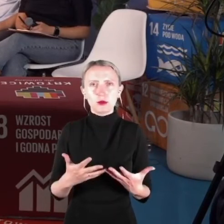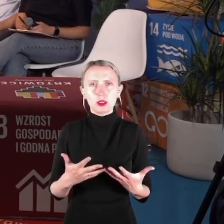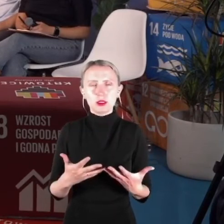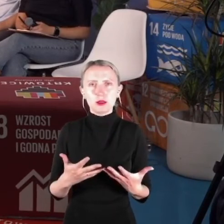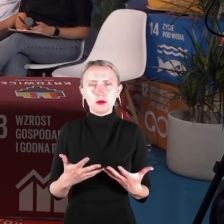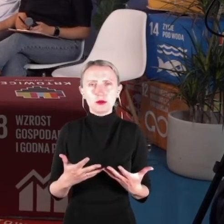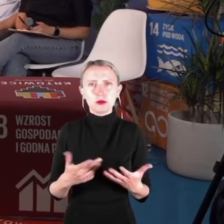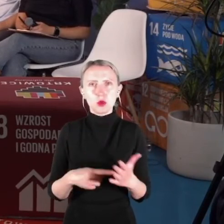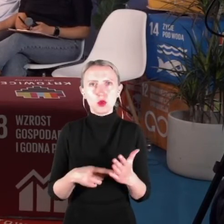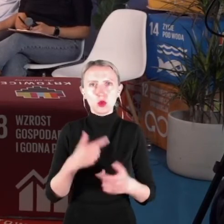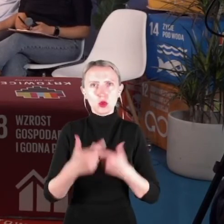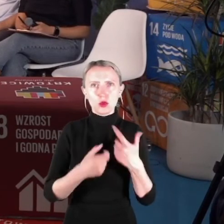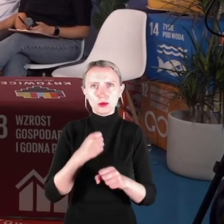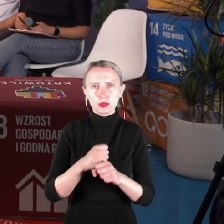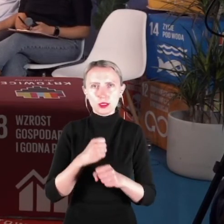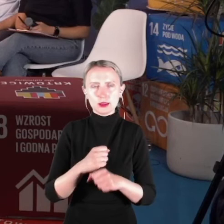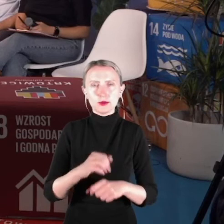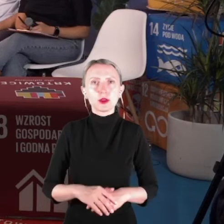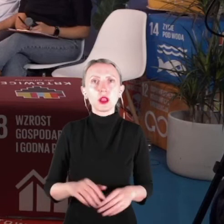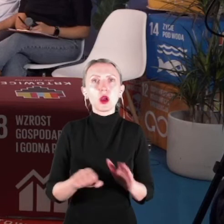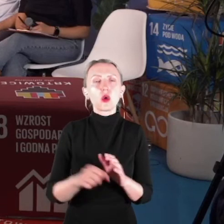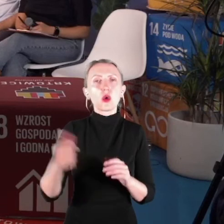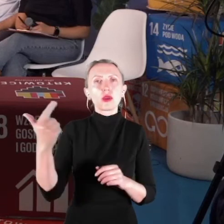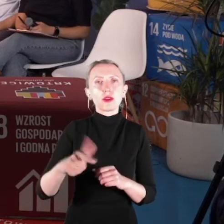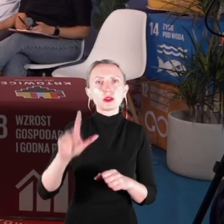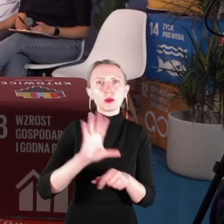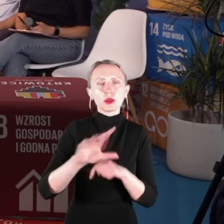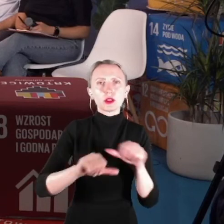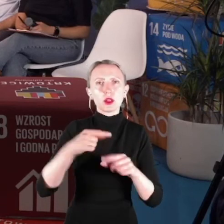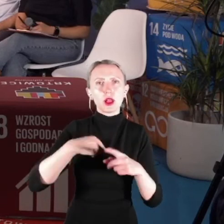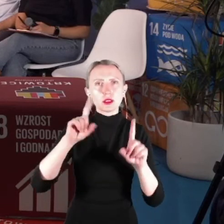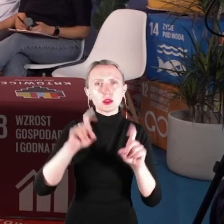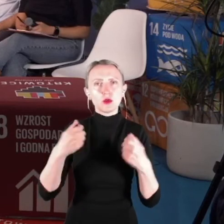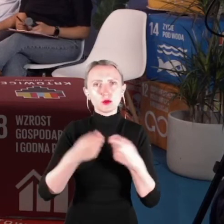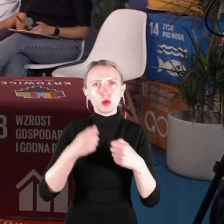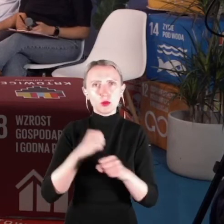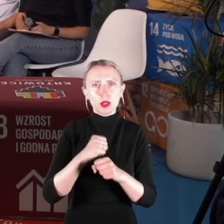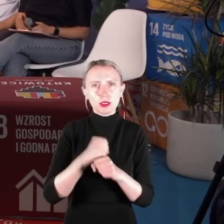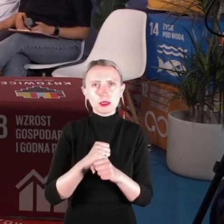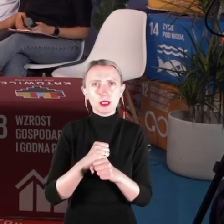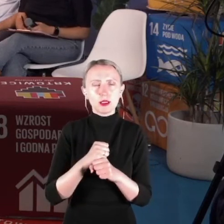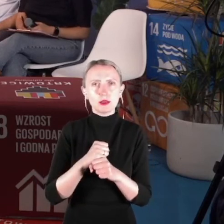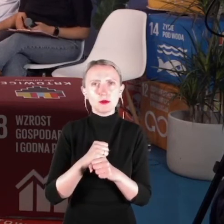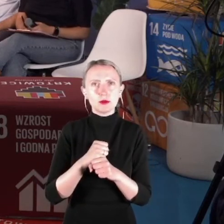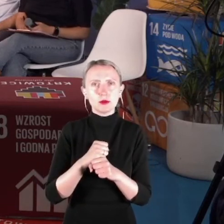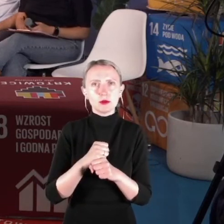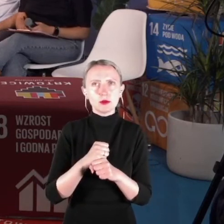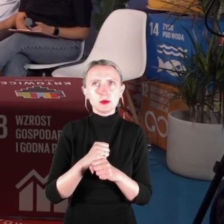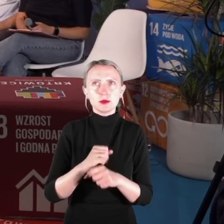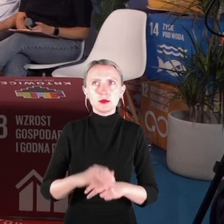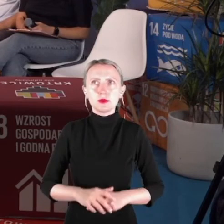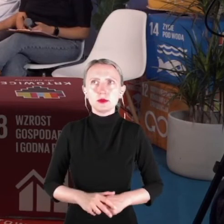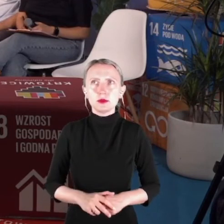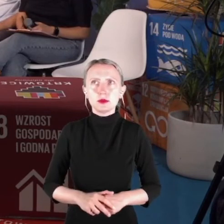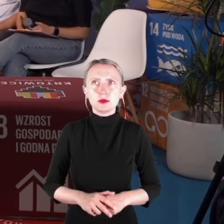office as co-founder of the city of the IoT Living Lab, and